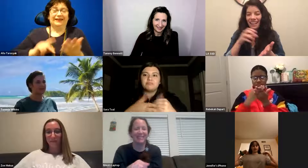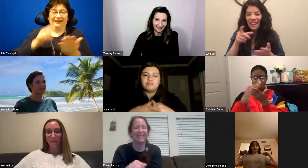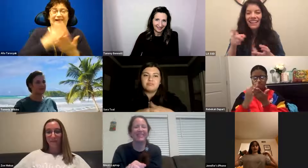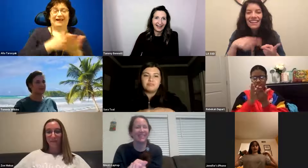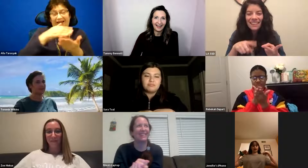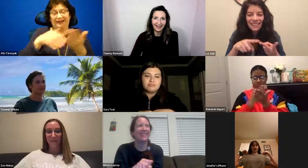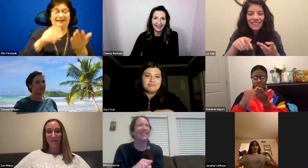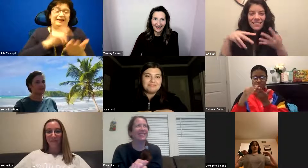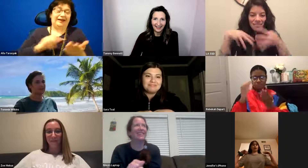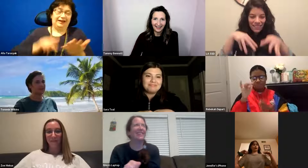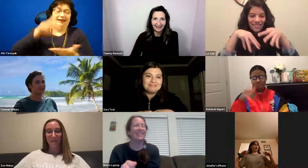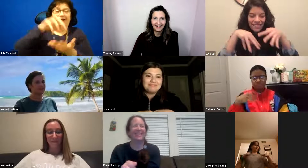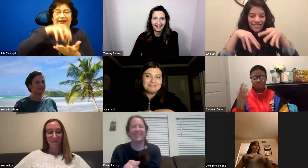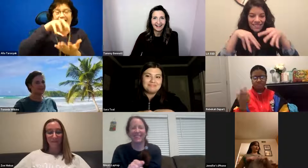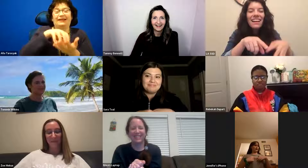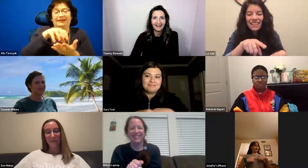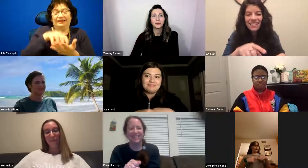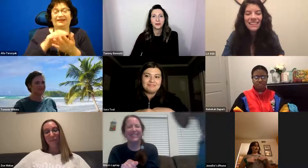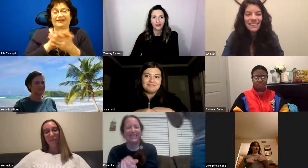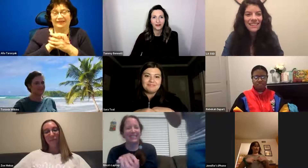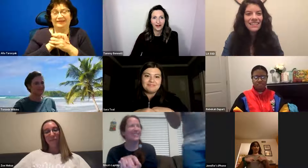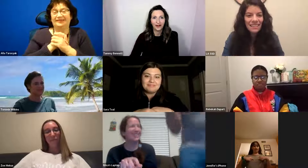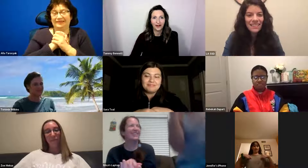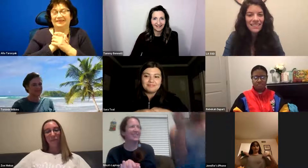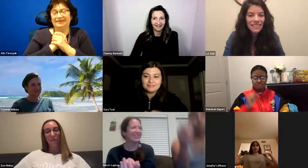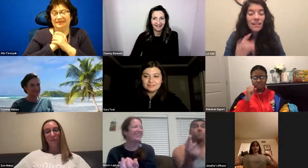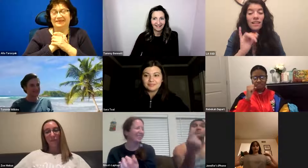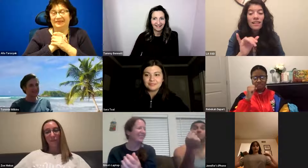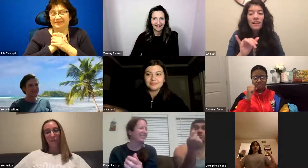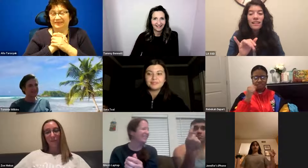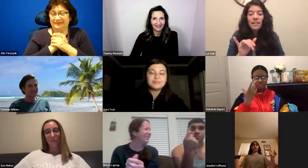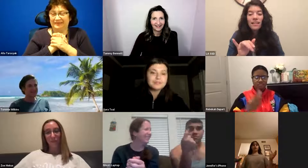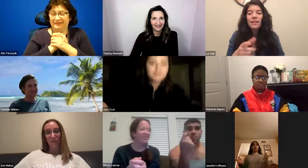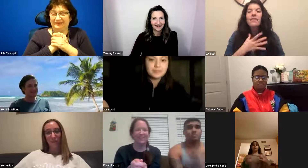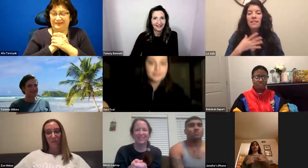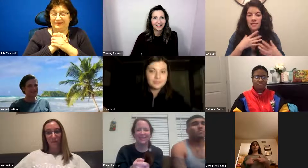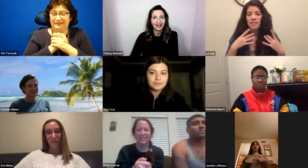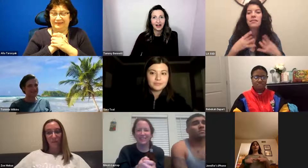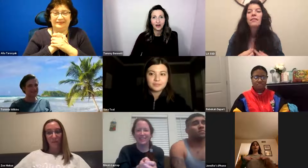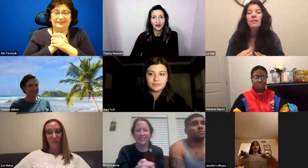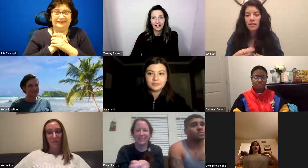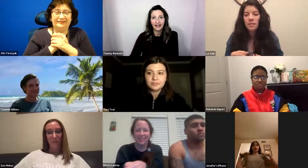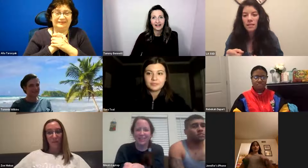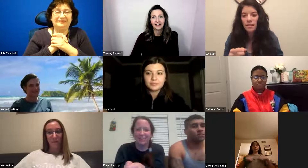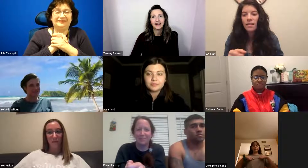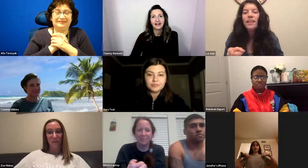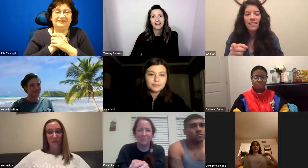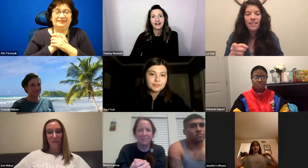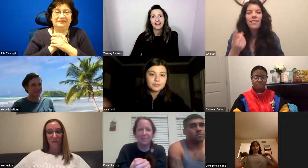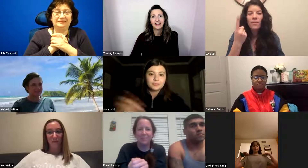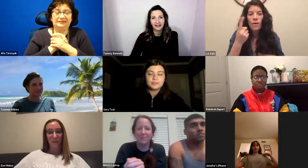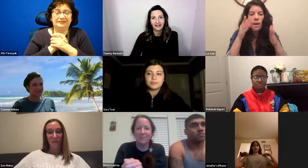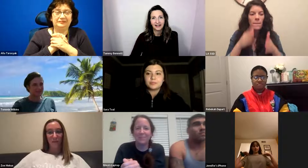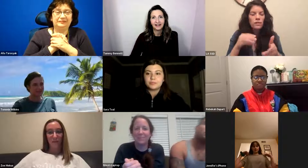I see king cake. Uh-huh. The parades. Uh-huh. Oh, okay.